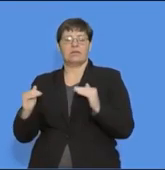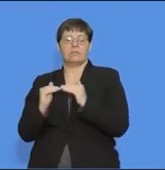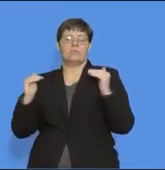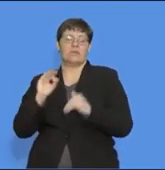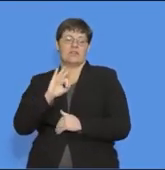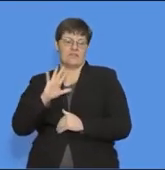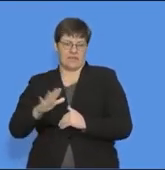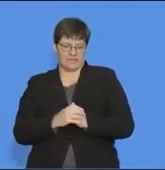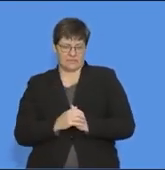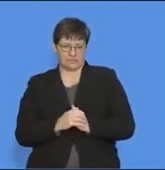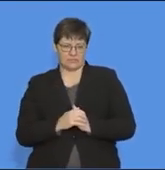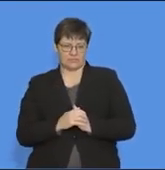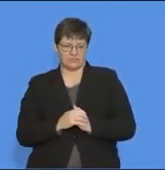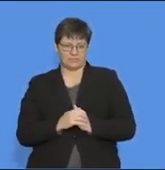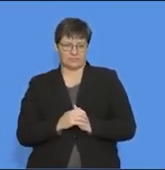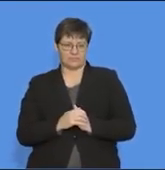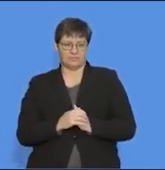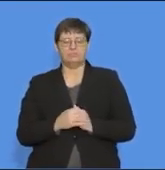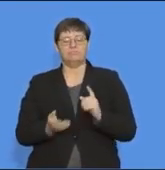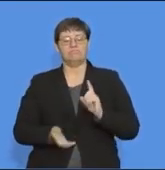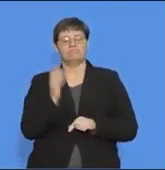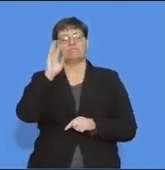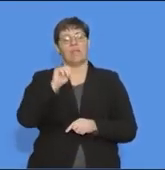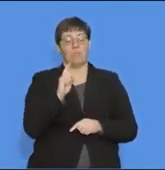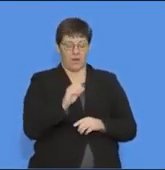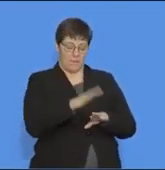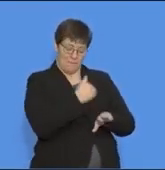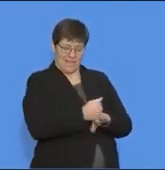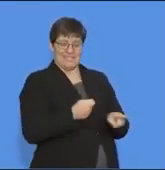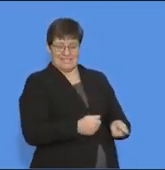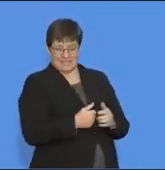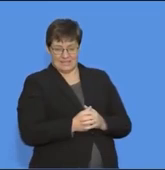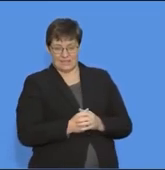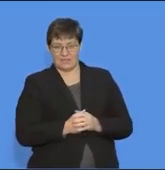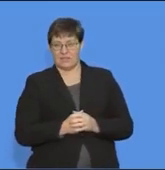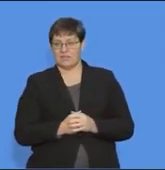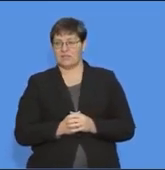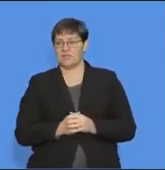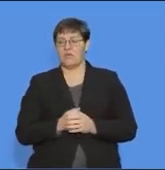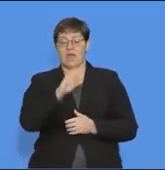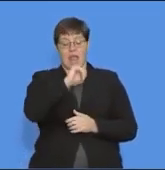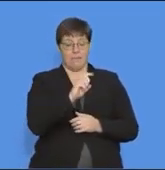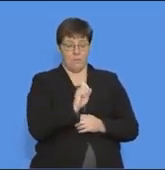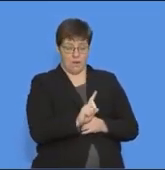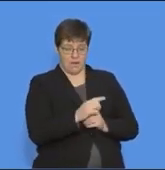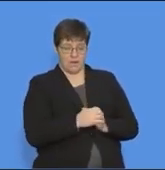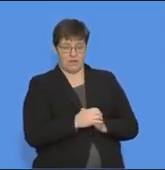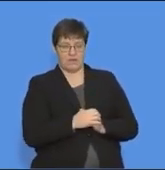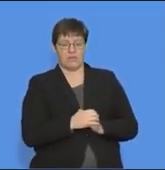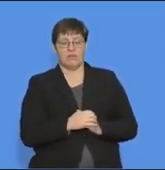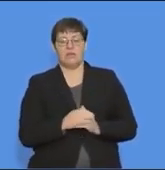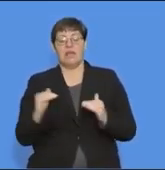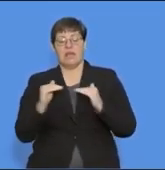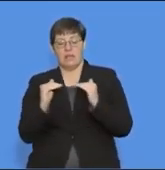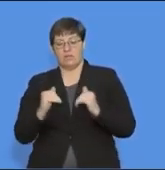also be 35. Then I can find M1 based on that, right? So I will then say M1